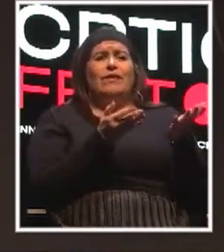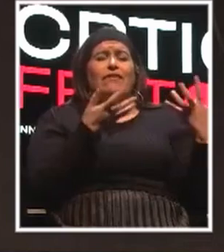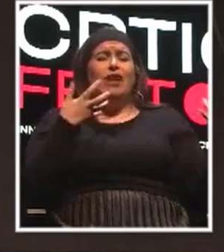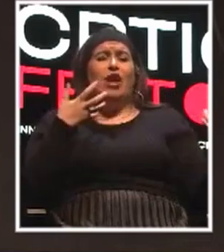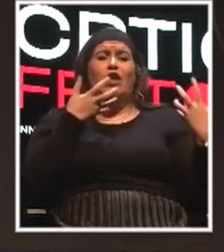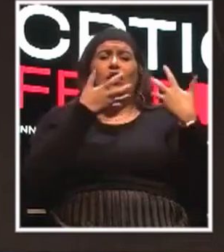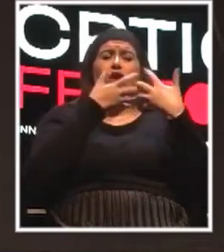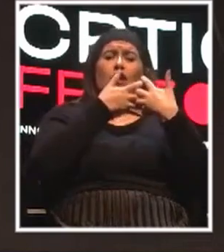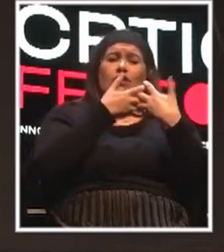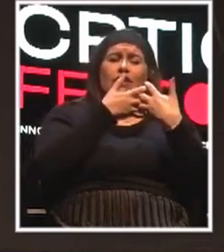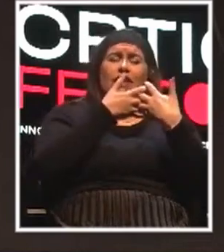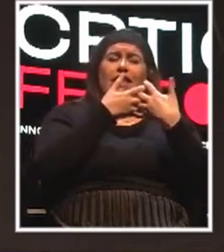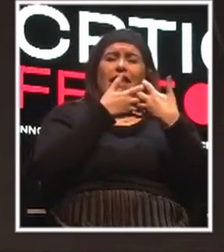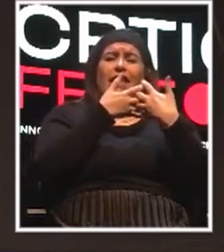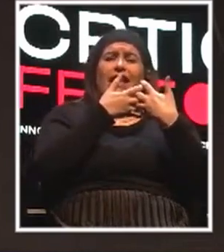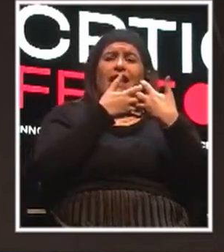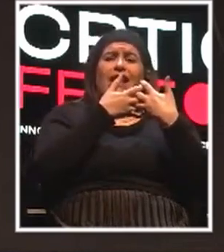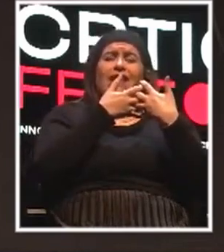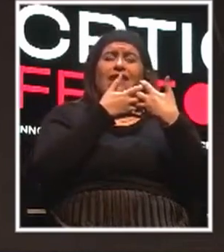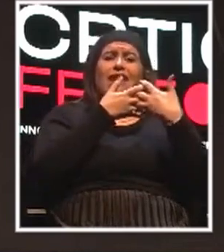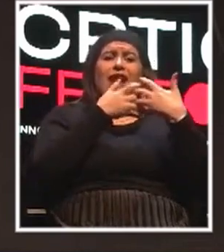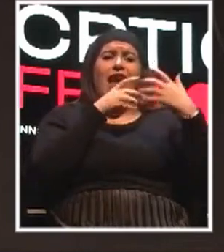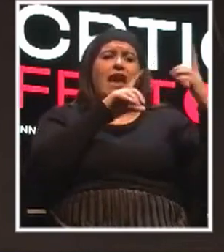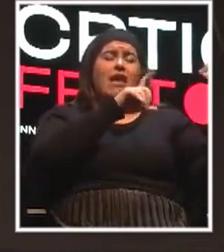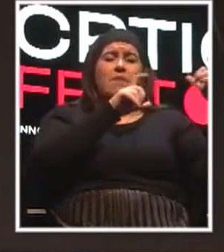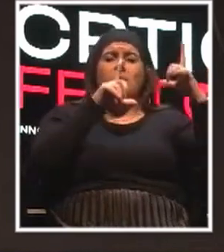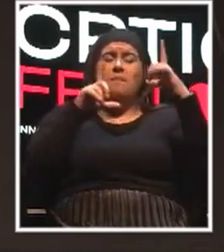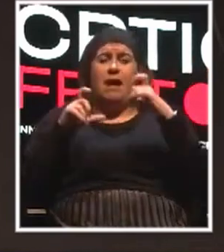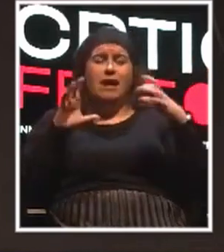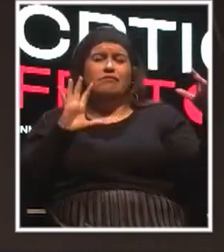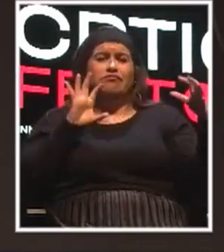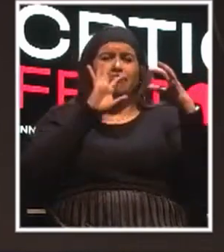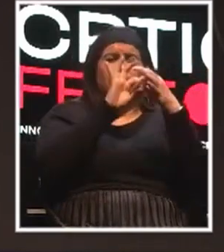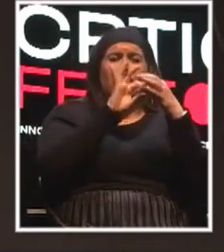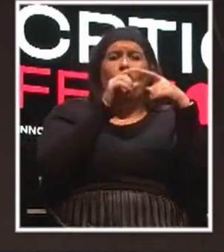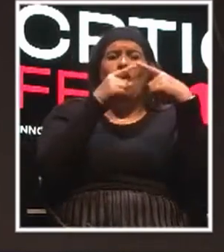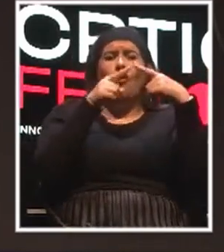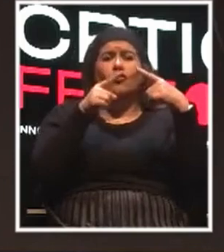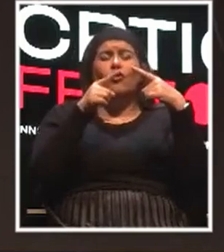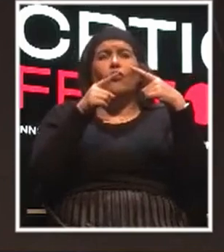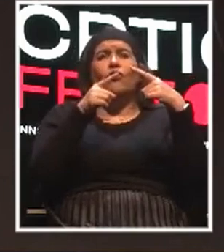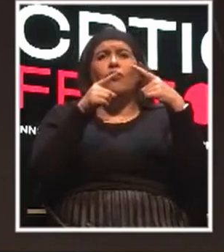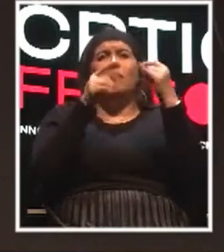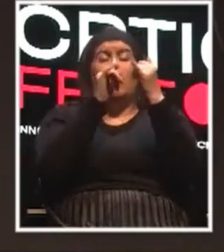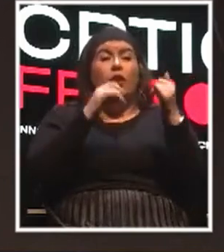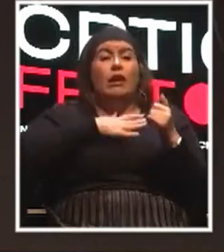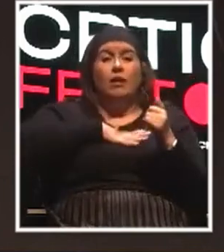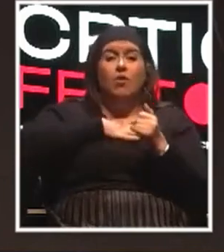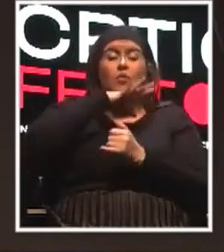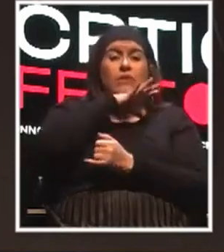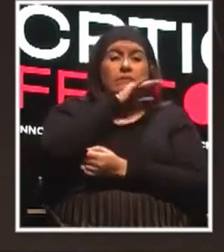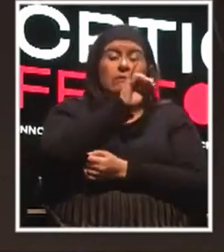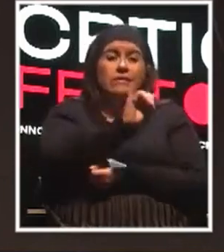and share it on social media, which were really cool. And we actually wanted to use it and release some of these to the